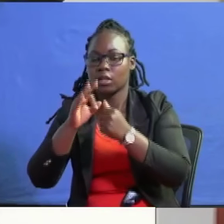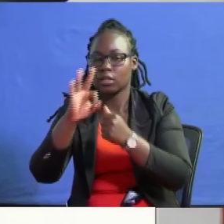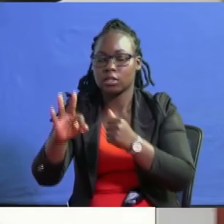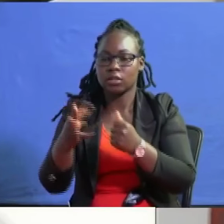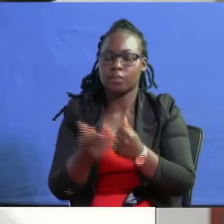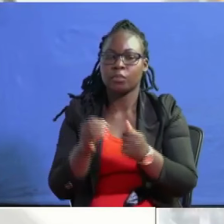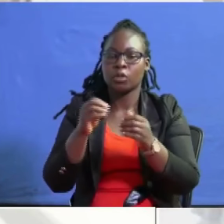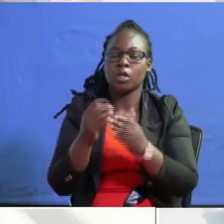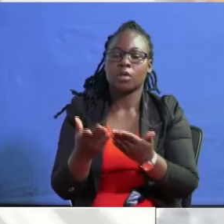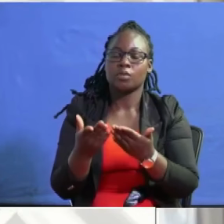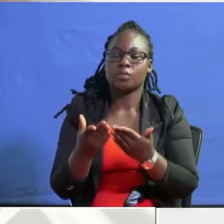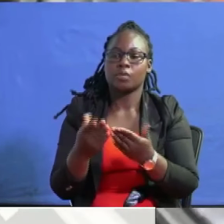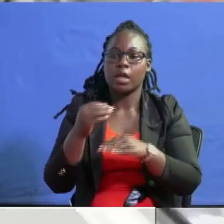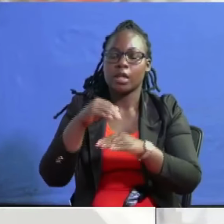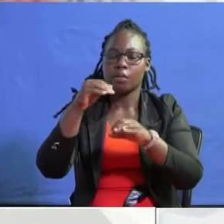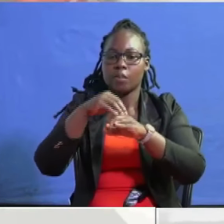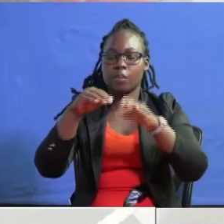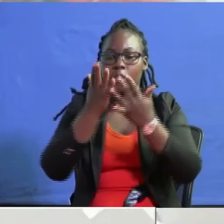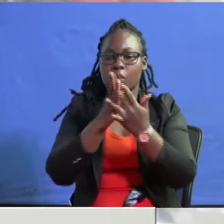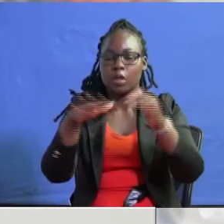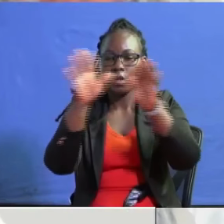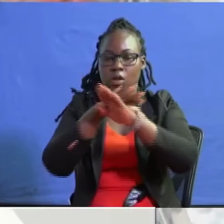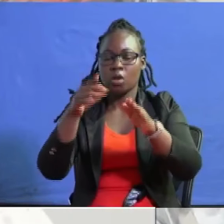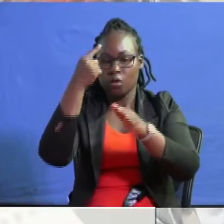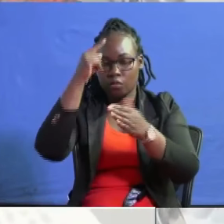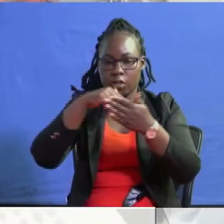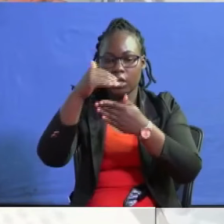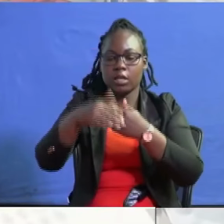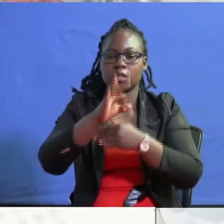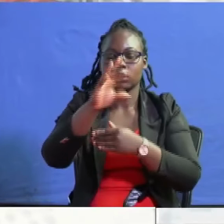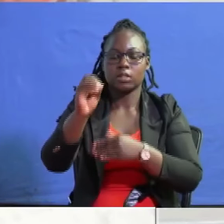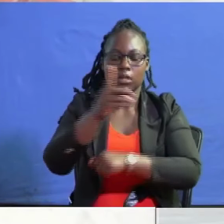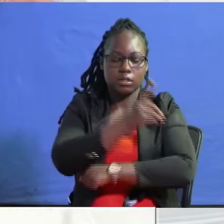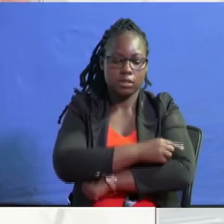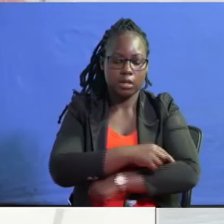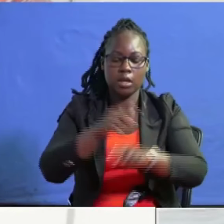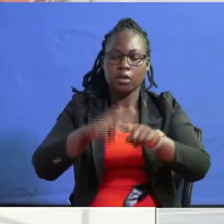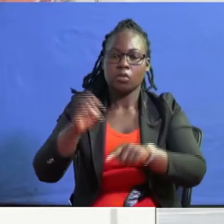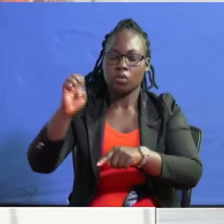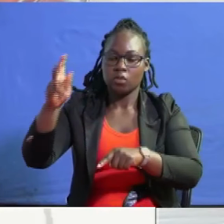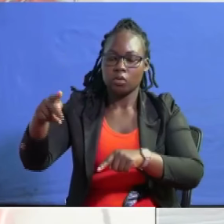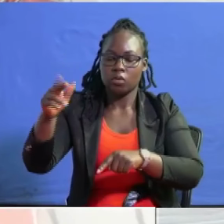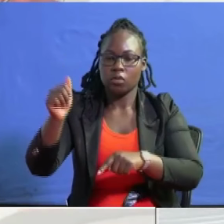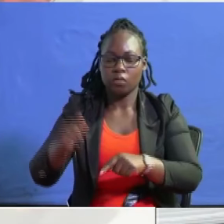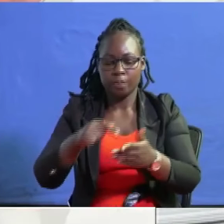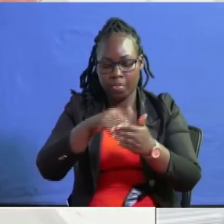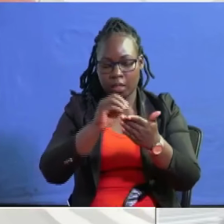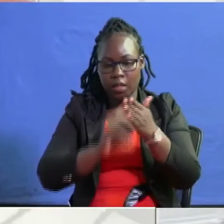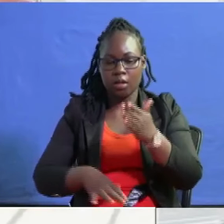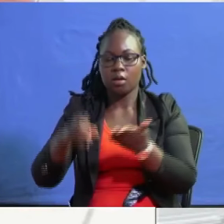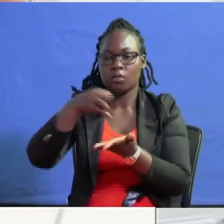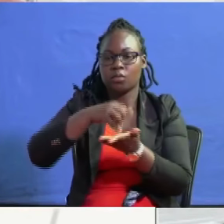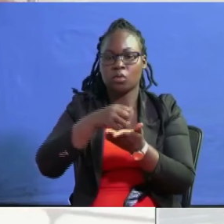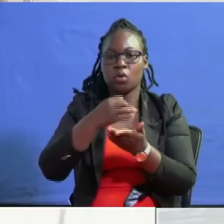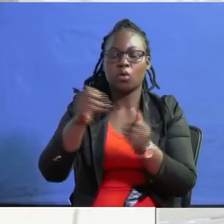cents, effectively midnight for the next 30 days. According to EPRA, the price drops are inclusive of